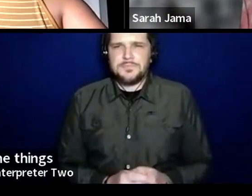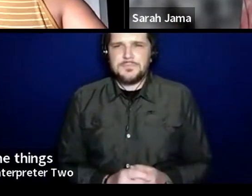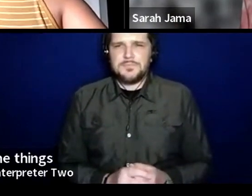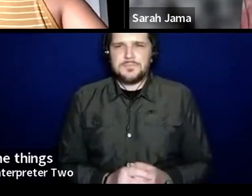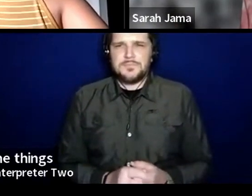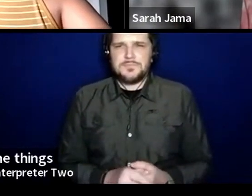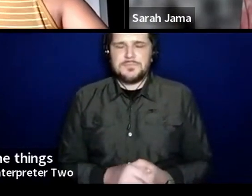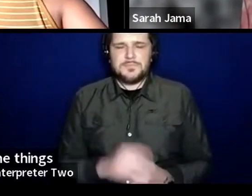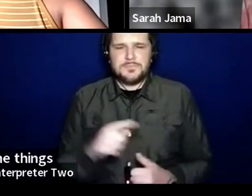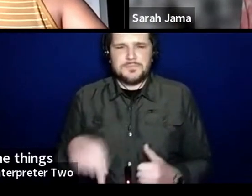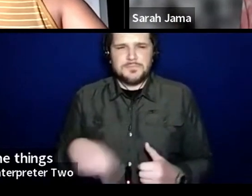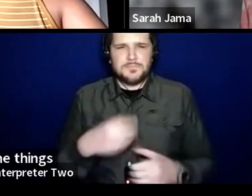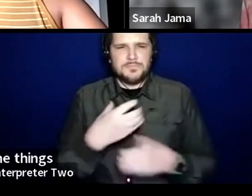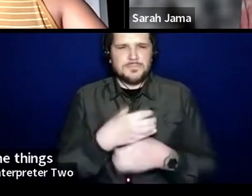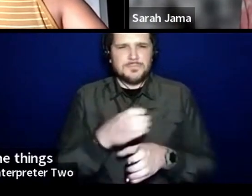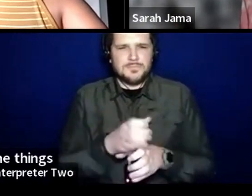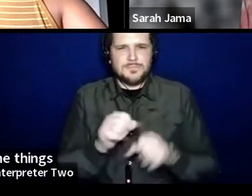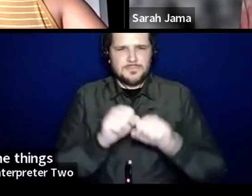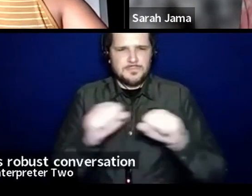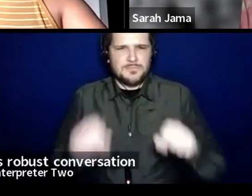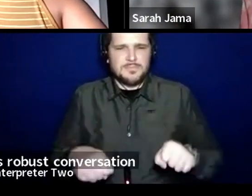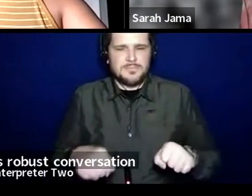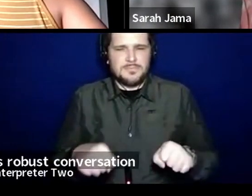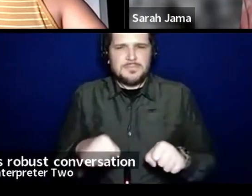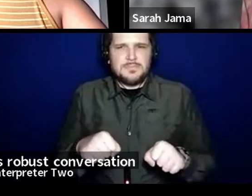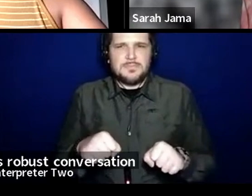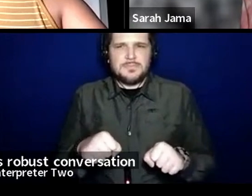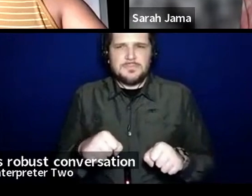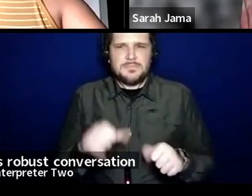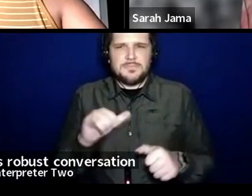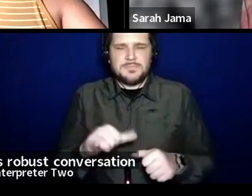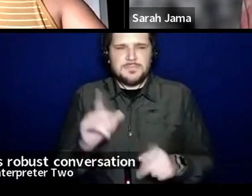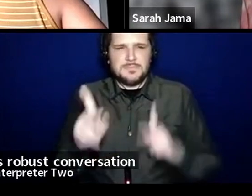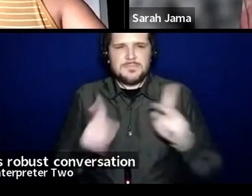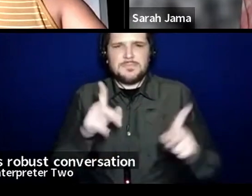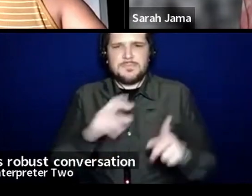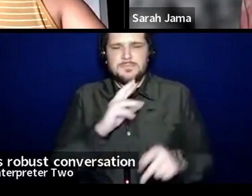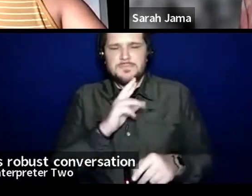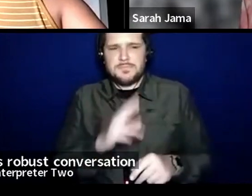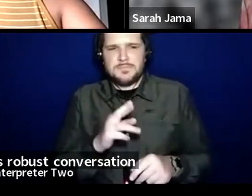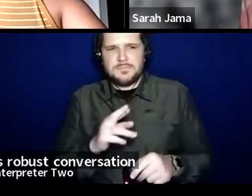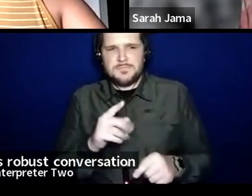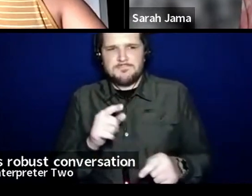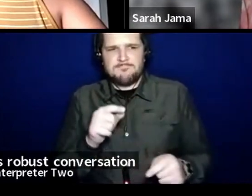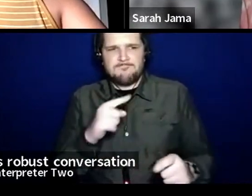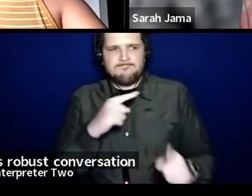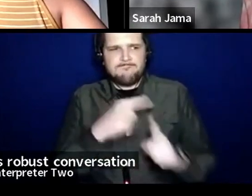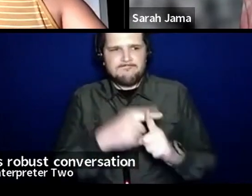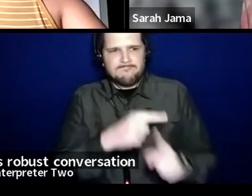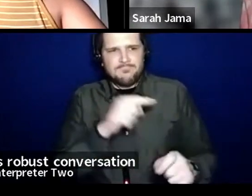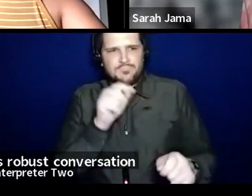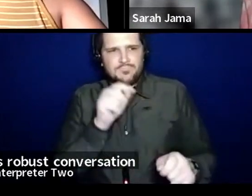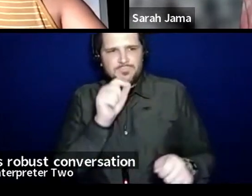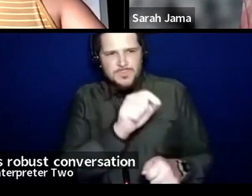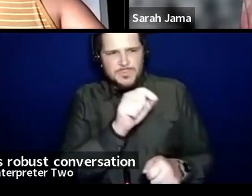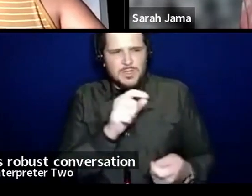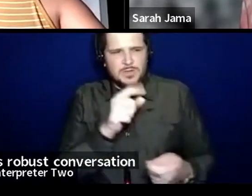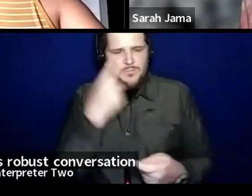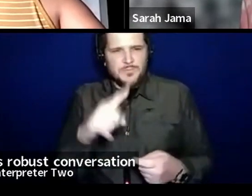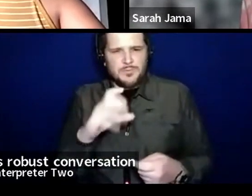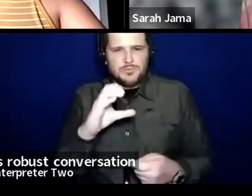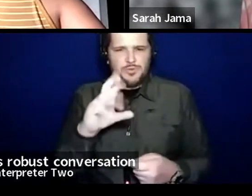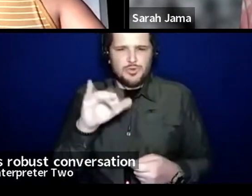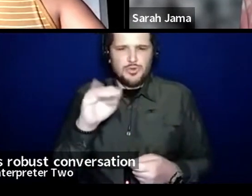we've created a system such that people are explicitly targeted by the state for criminalization